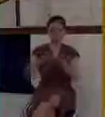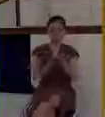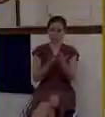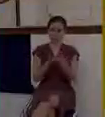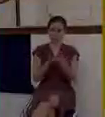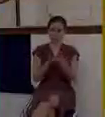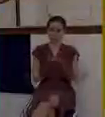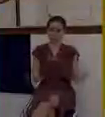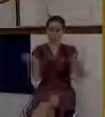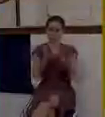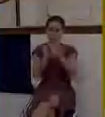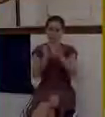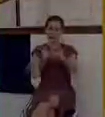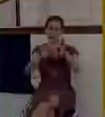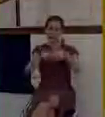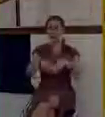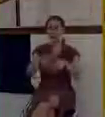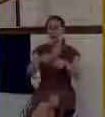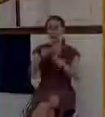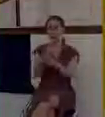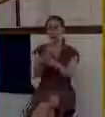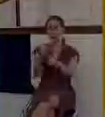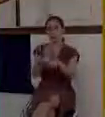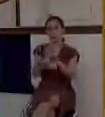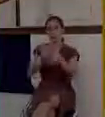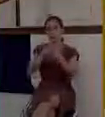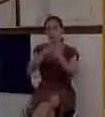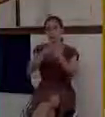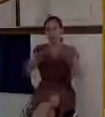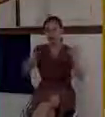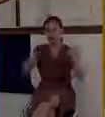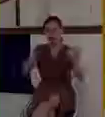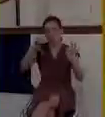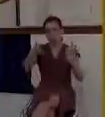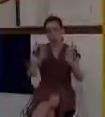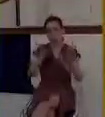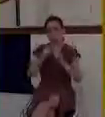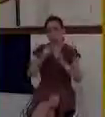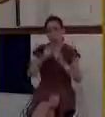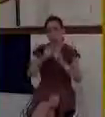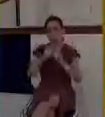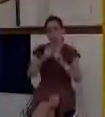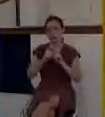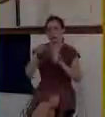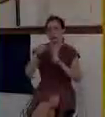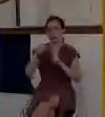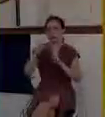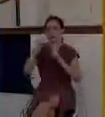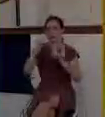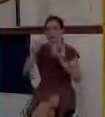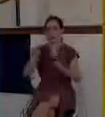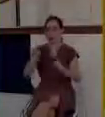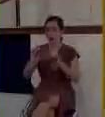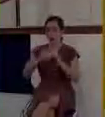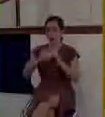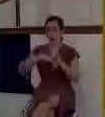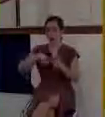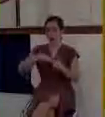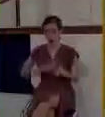of the Word of God. It'll determine how we live our life, how we conduct our